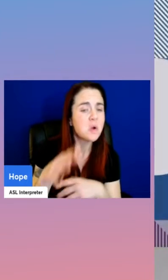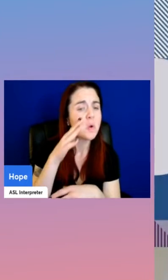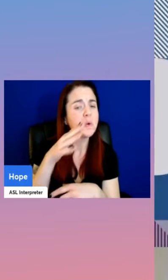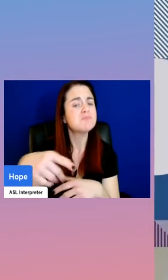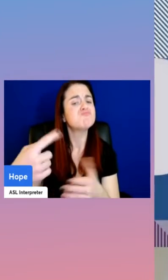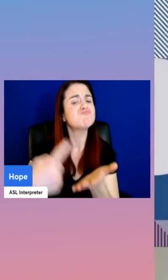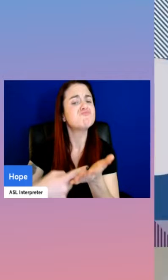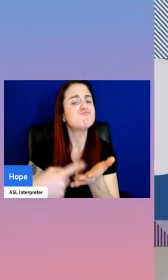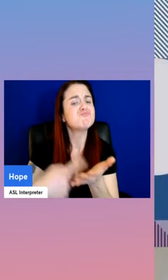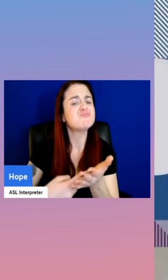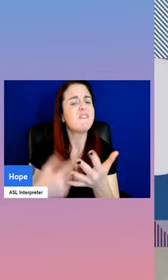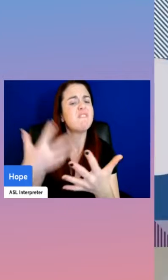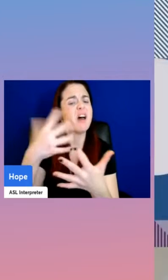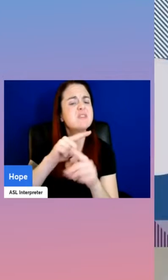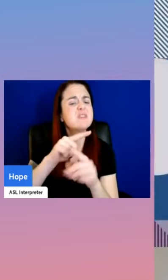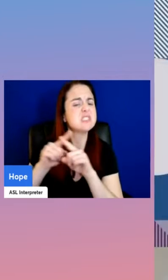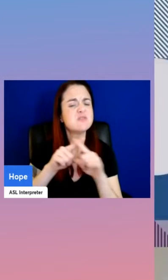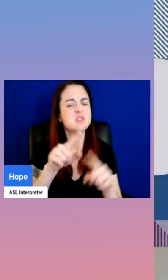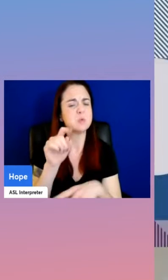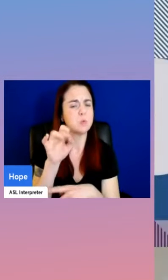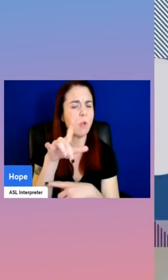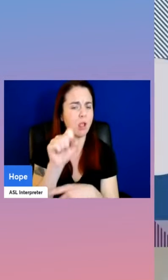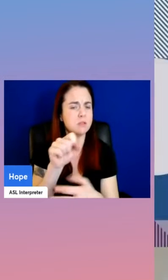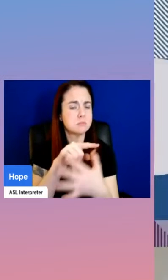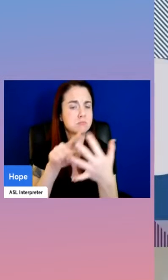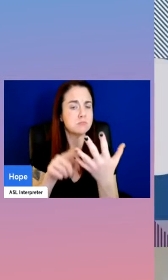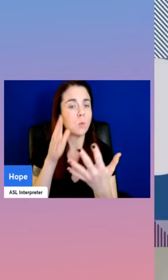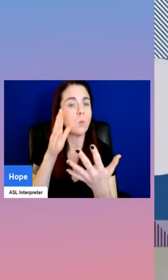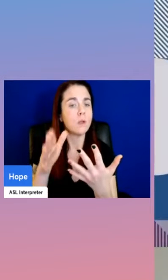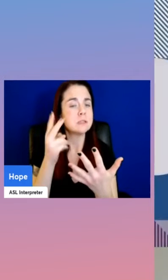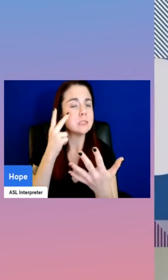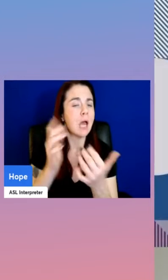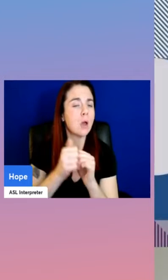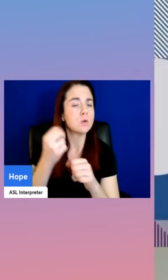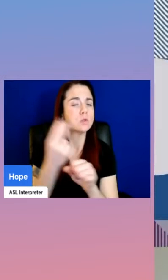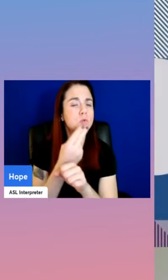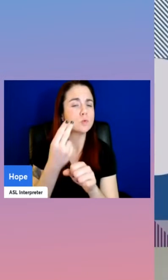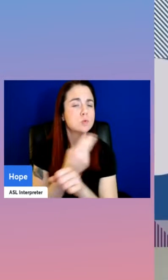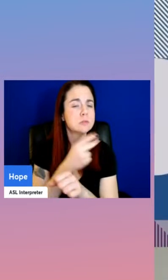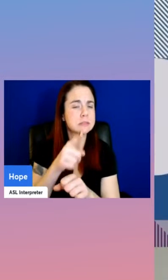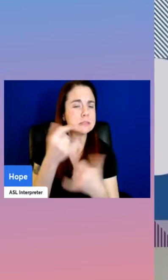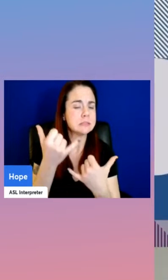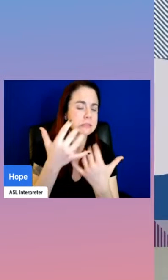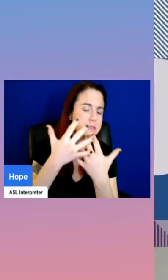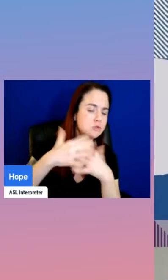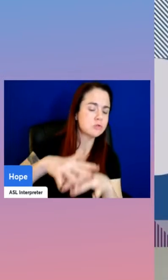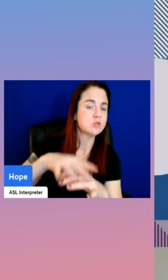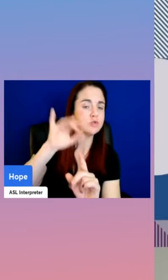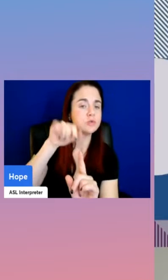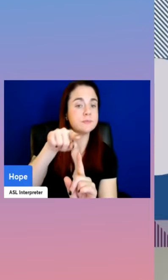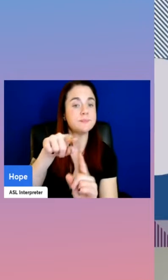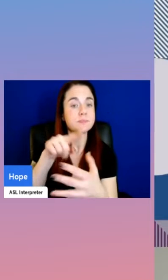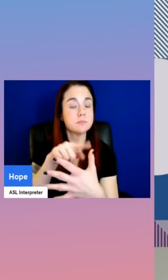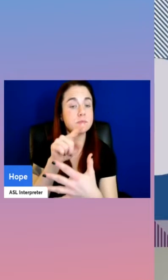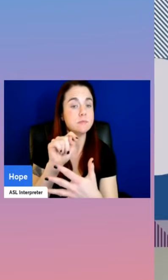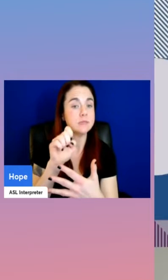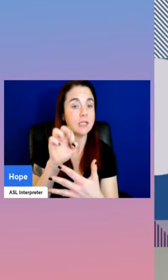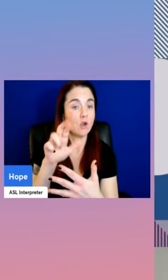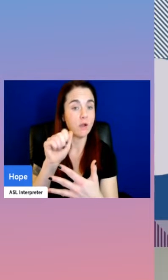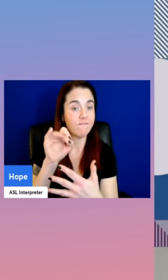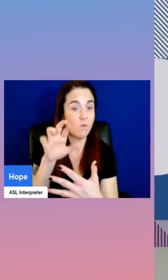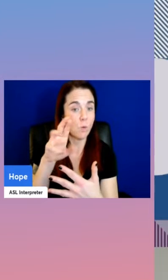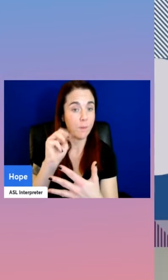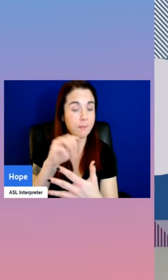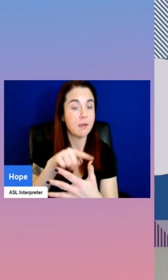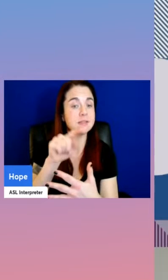talking about 5 different tools and see how they are used within this integration, which are Terraform,